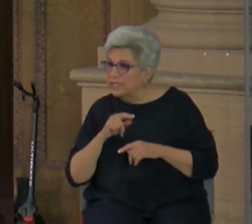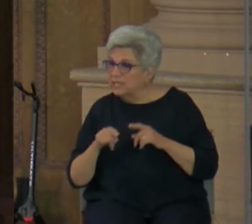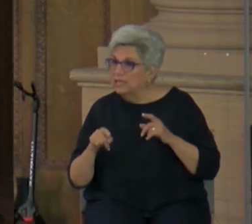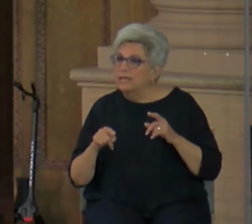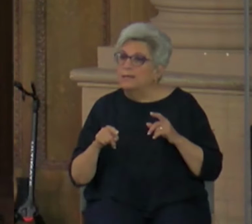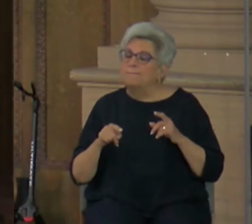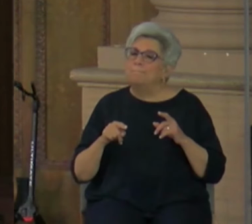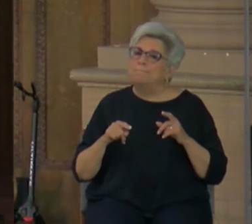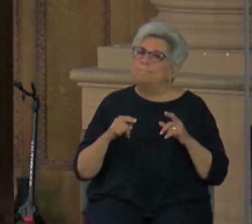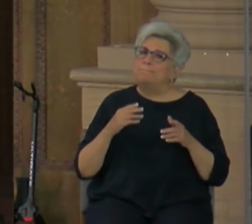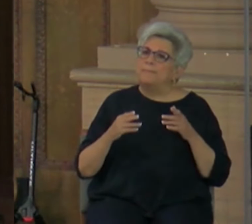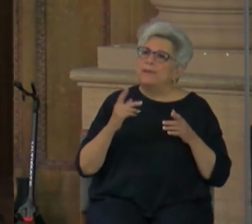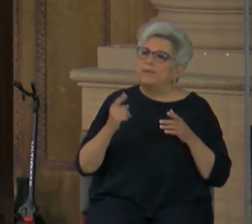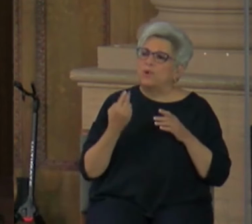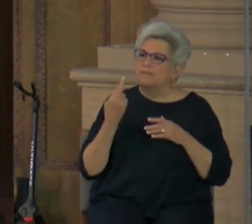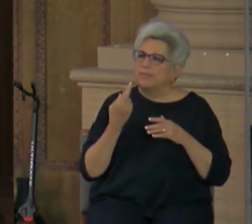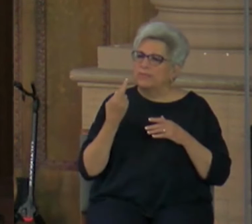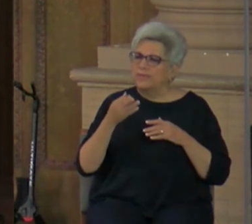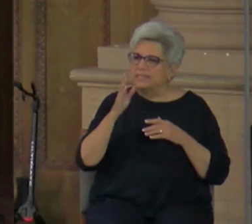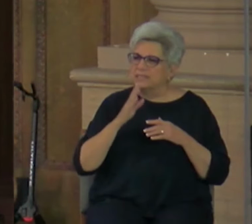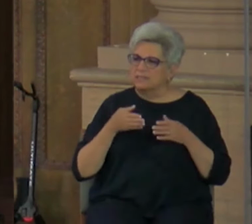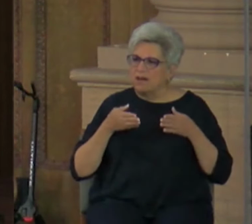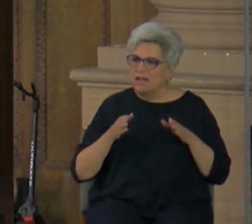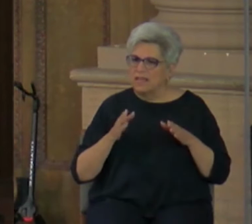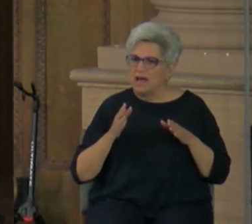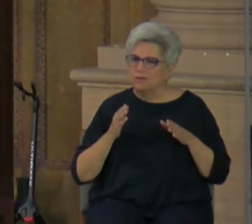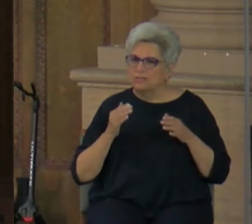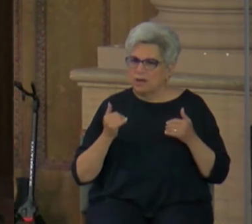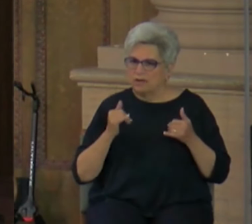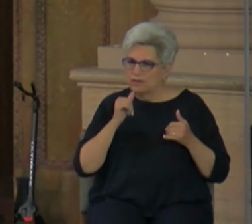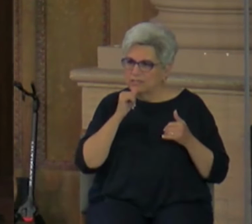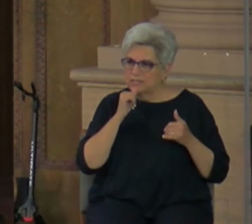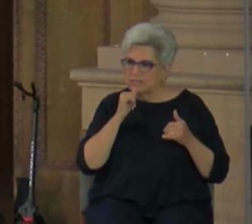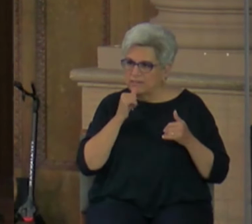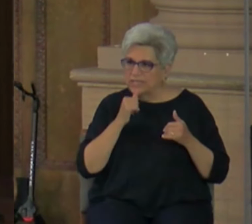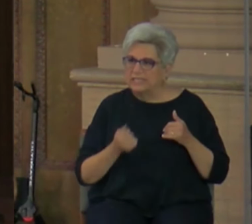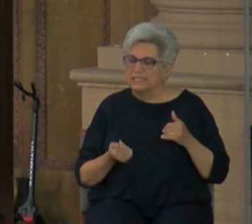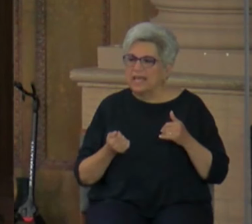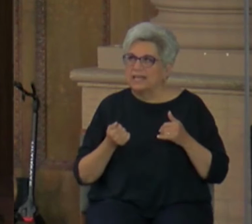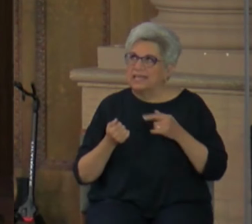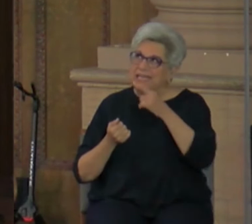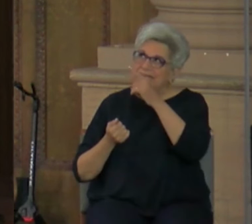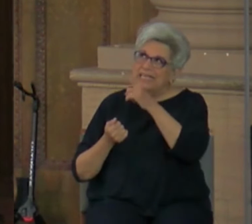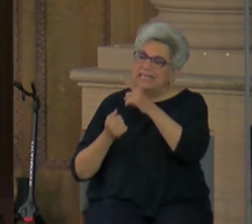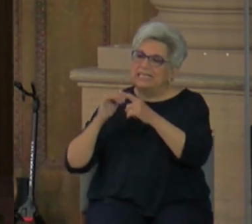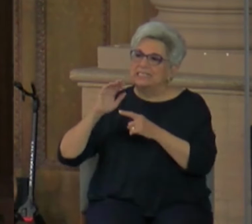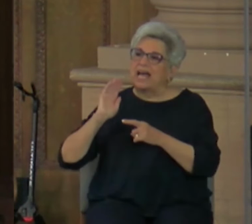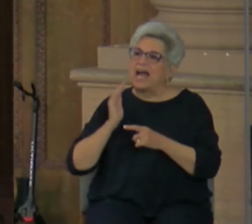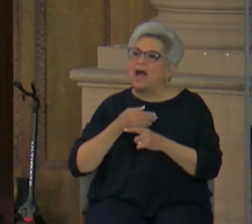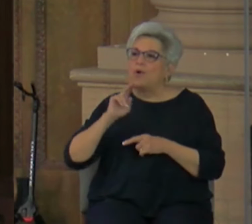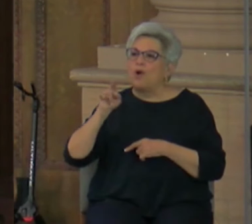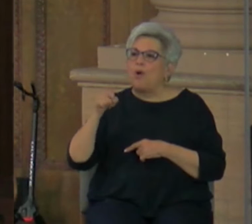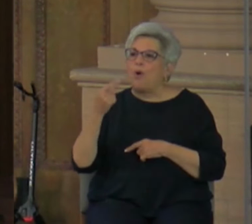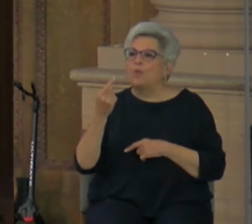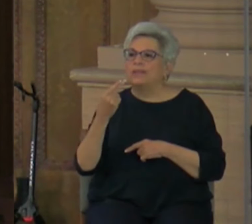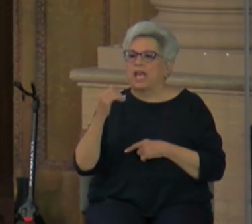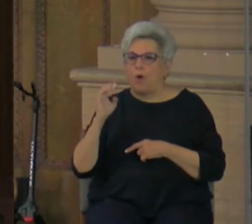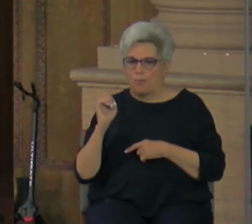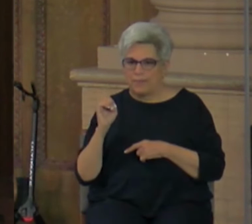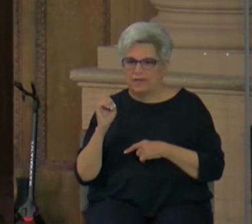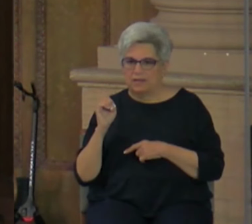to be frustrating is so that again and again we go all in on Jesus and our hope of the resurrection. And so